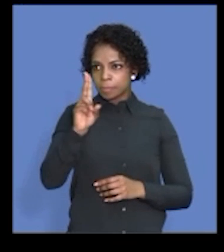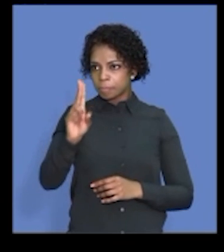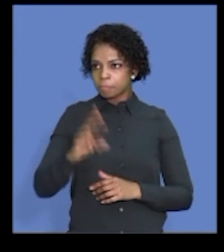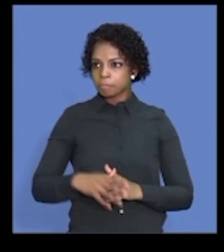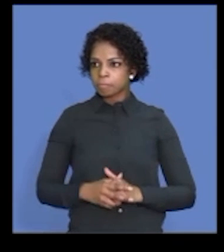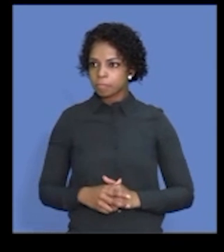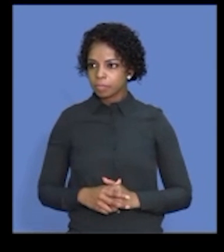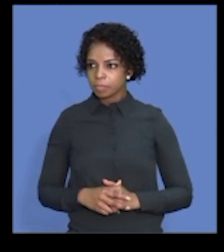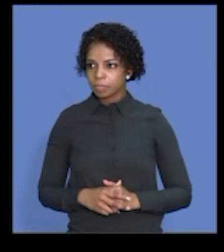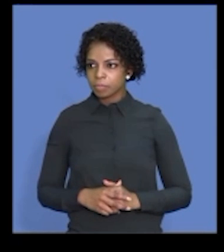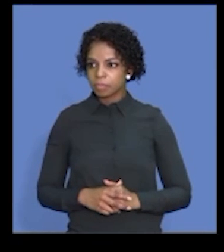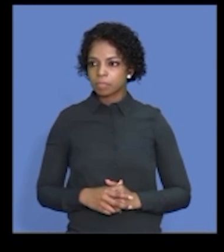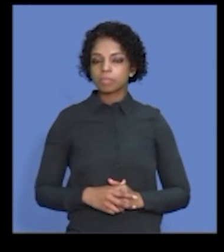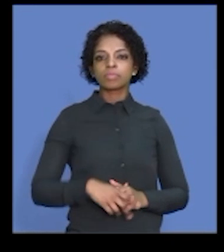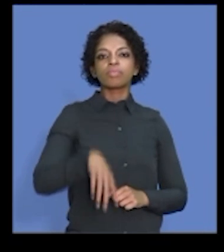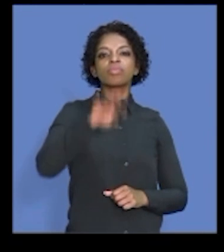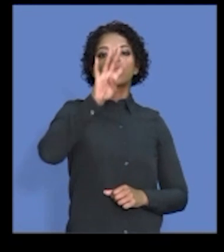was